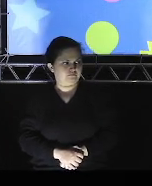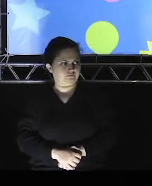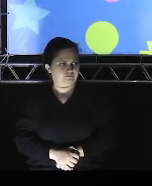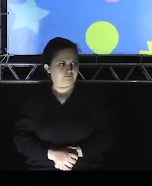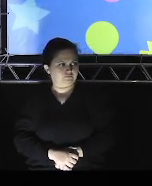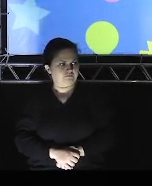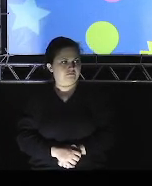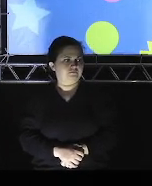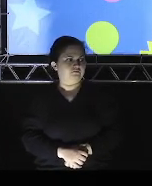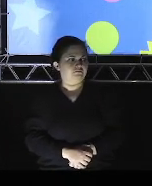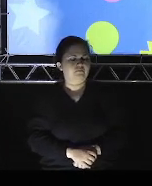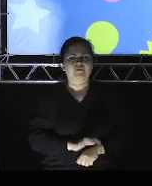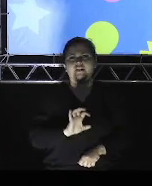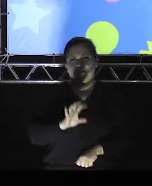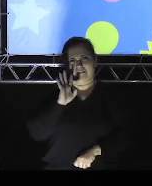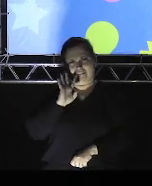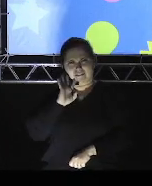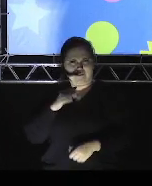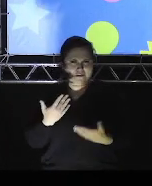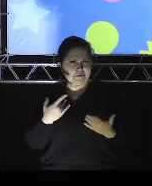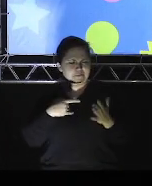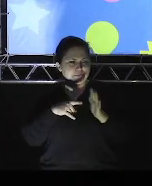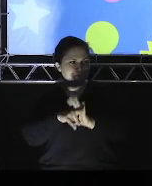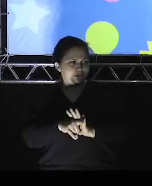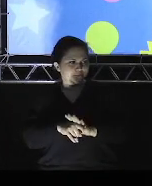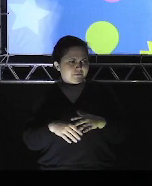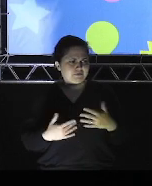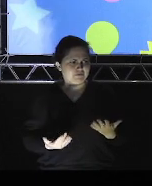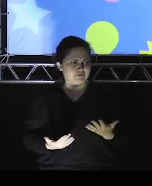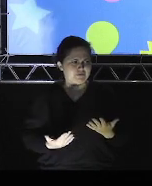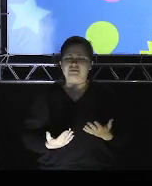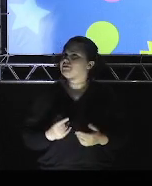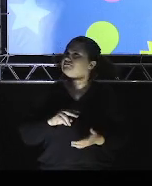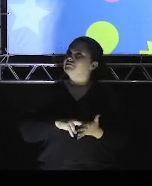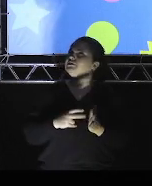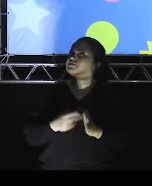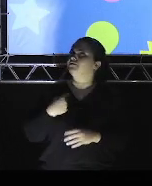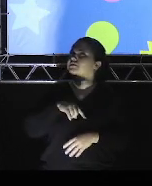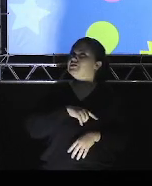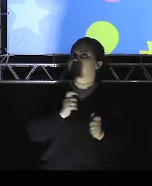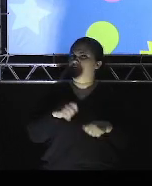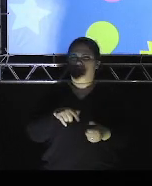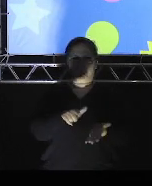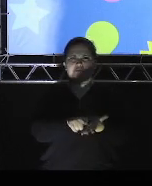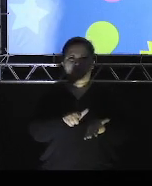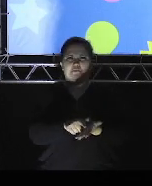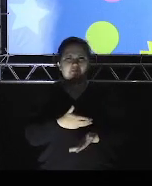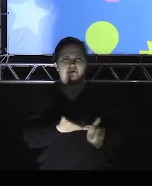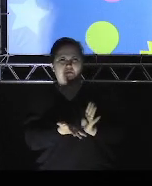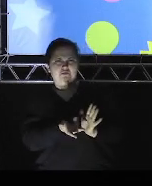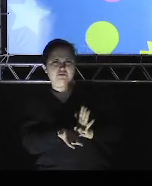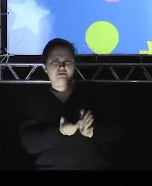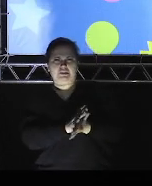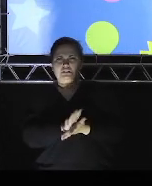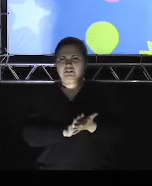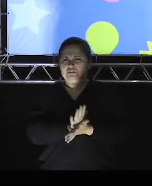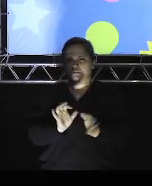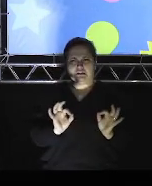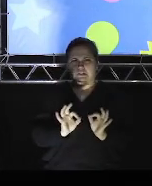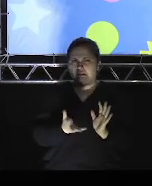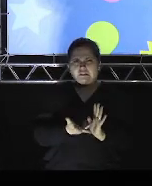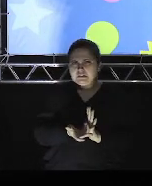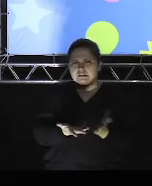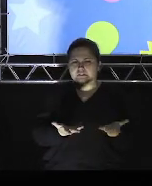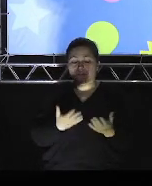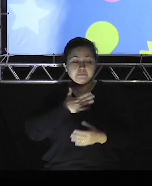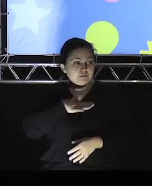E aí, gente, veio aquela pergunta, né? Então quer dizer que a gente não precisa mais de papel de agilidade, não precisa mais de agilidade, meu Deus do